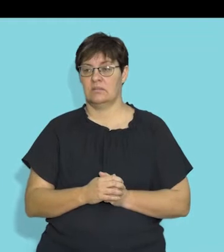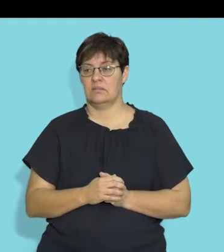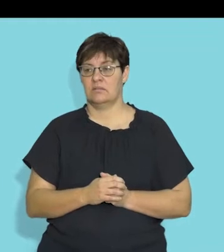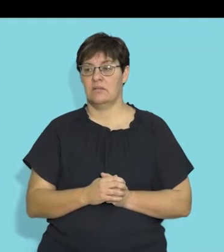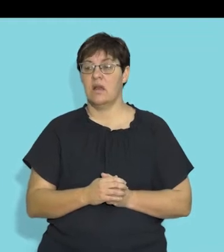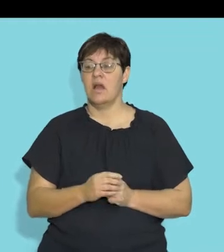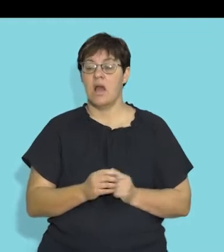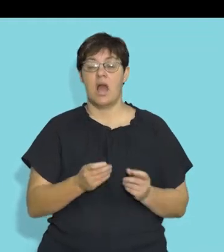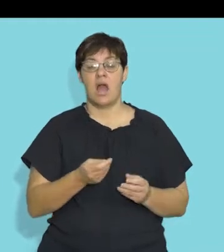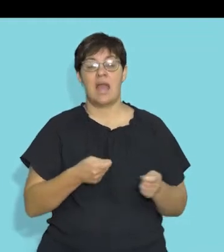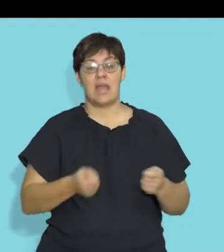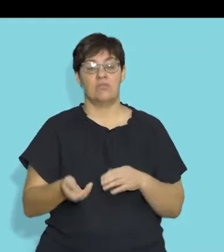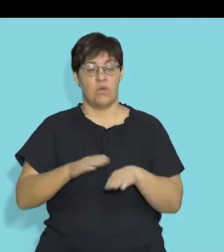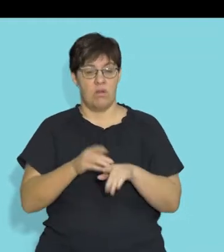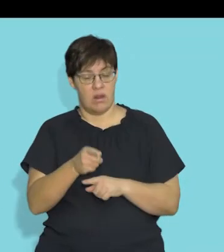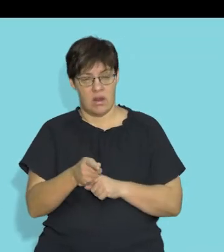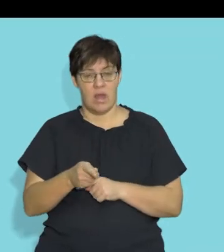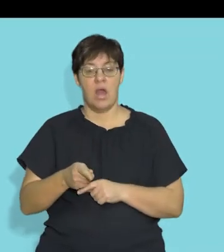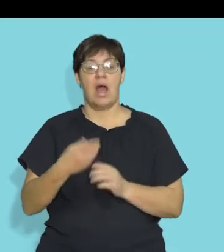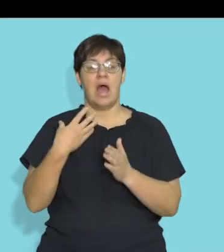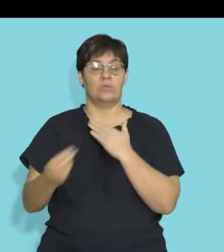carriage and purchases outstanding